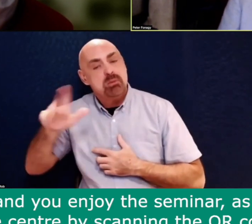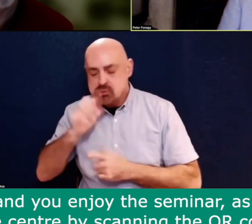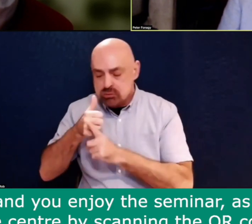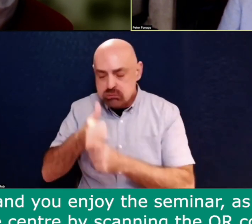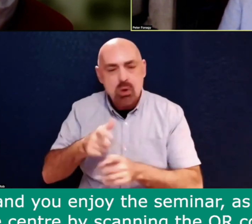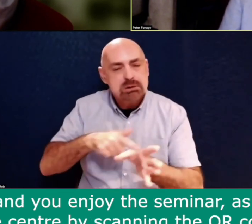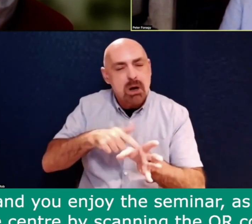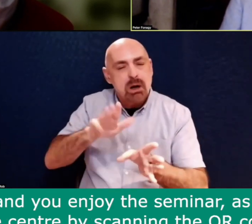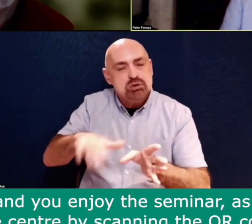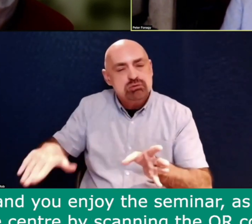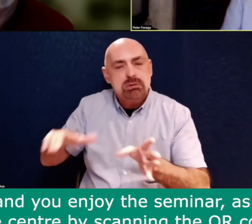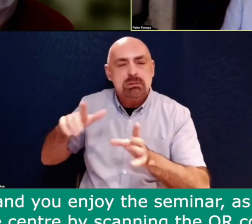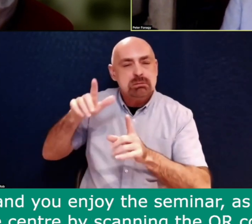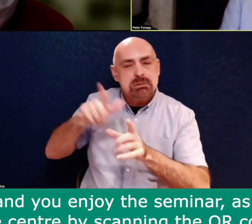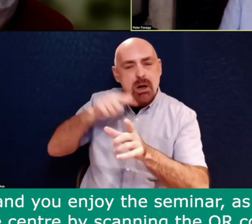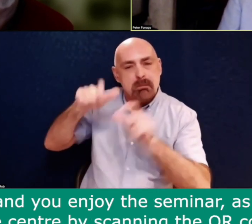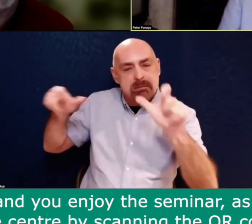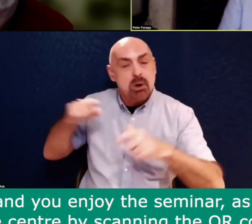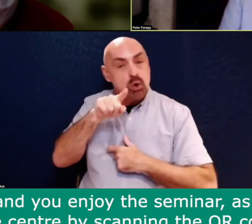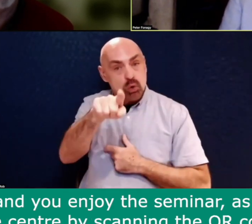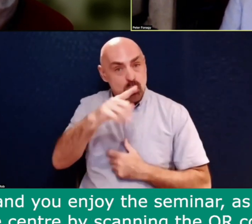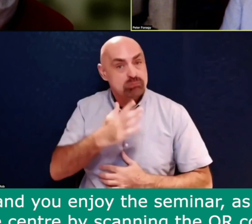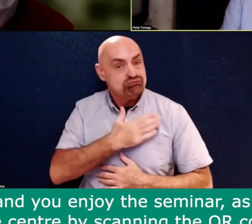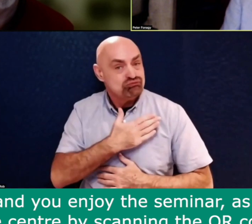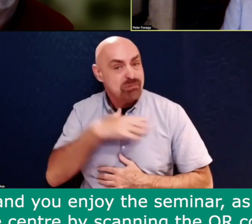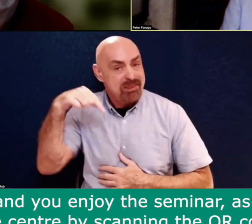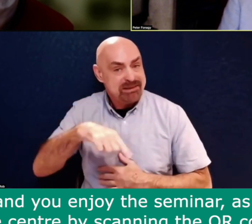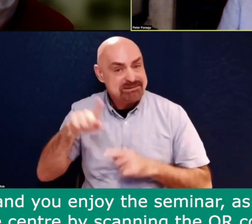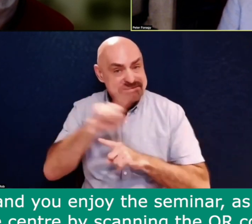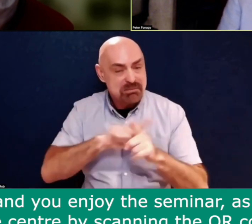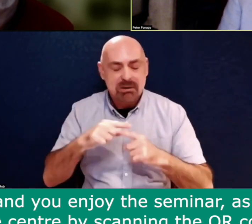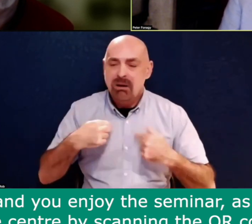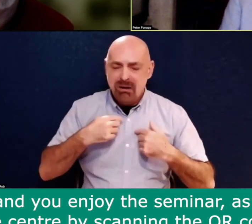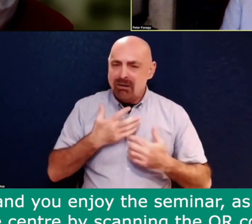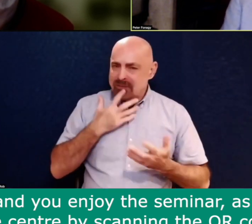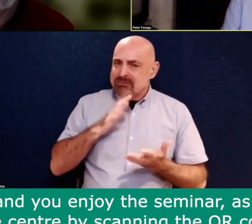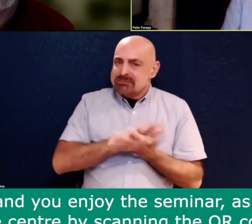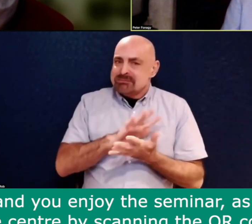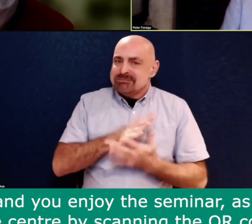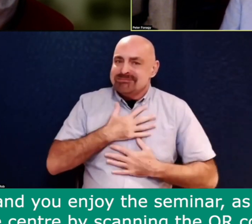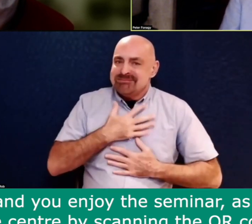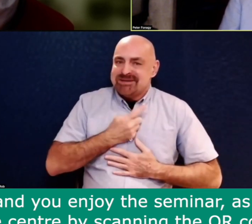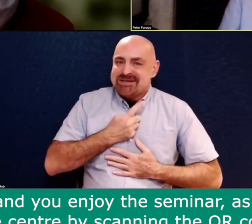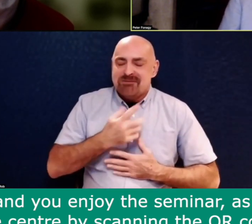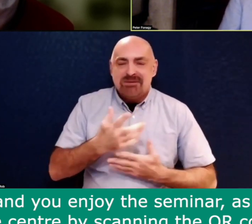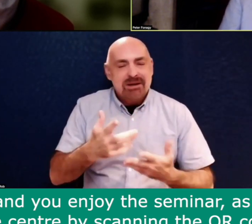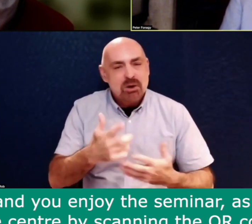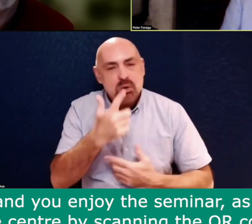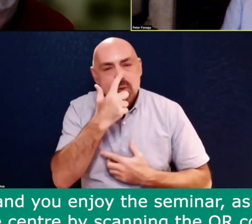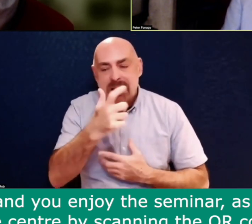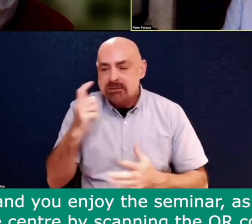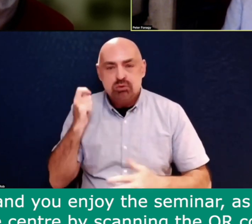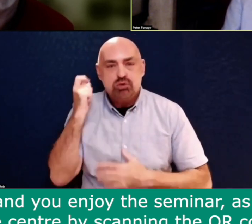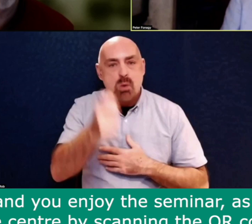you feel able to and you enjoyed the seminar, as I have done enormously, you can donate